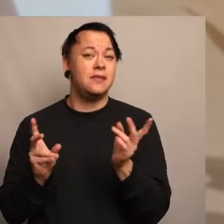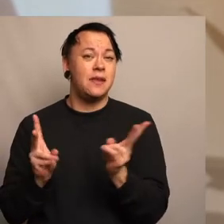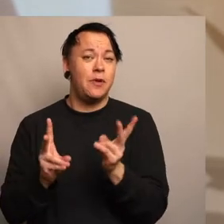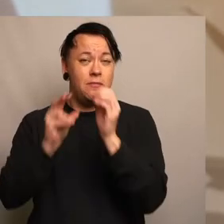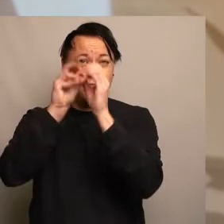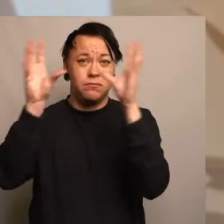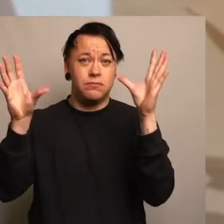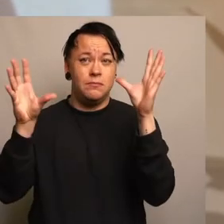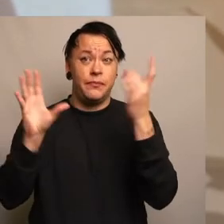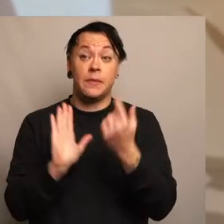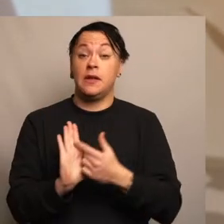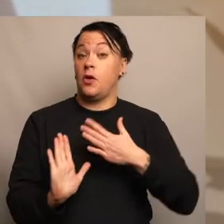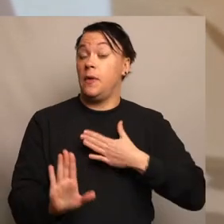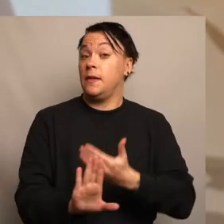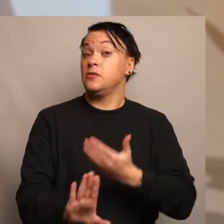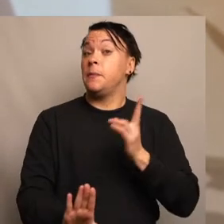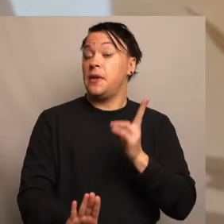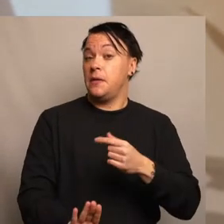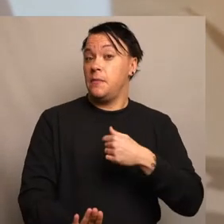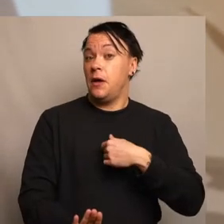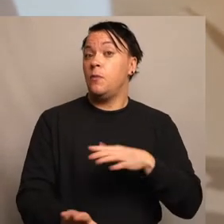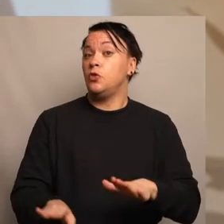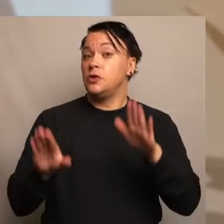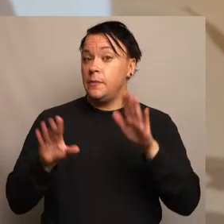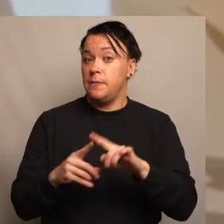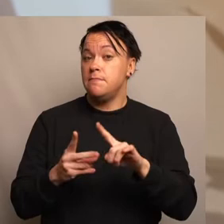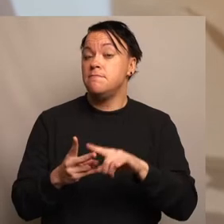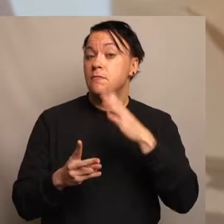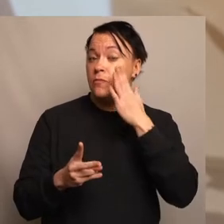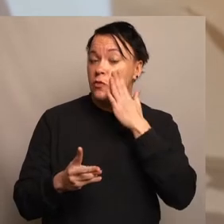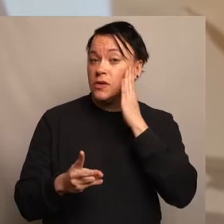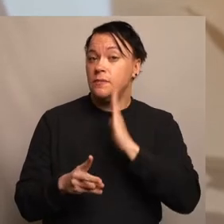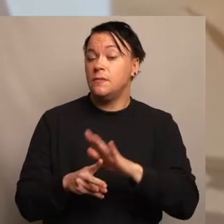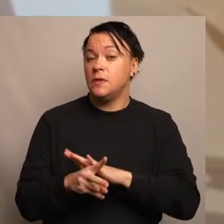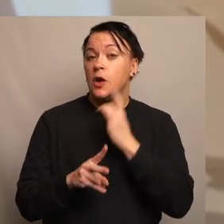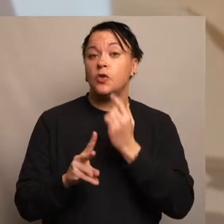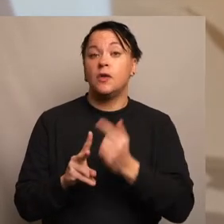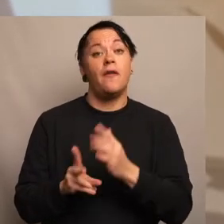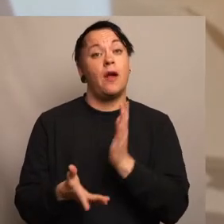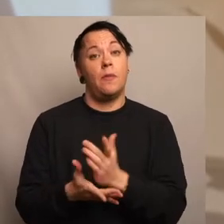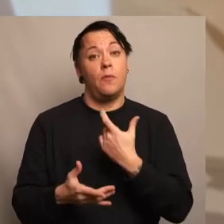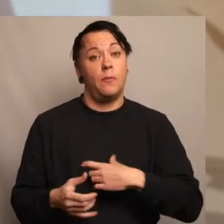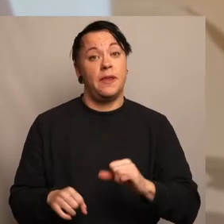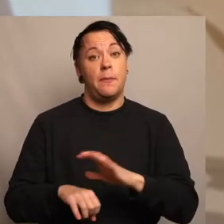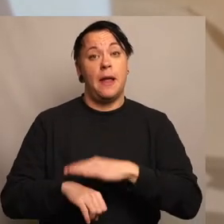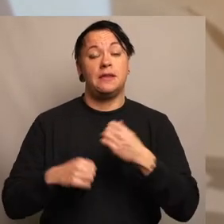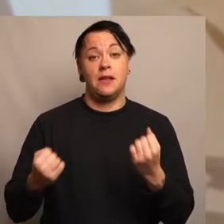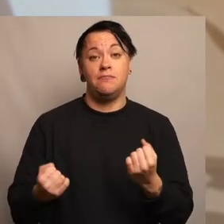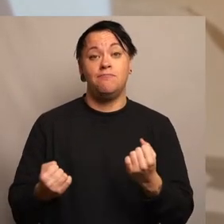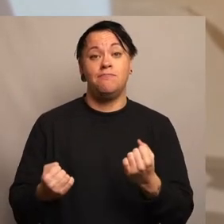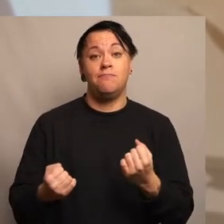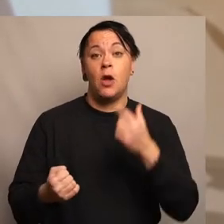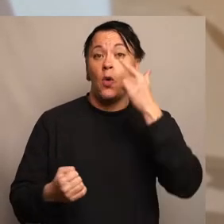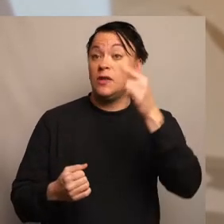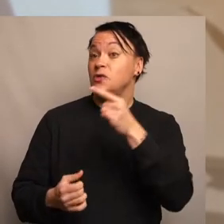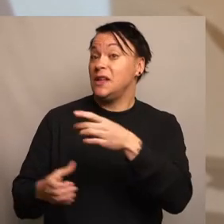case, from a Muslim background, and you are black, you are already in a position that you need saving. Mm. And the assumption comes from there. Like, yeah,